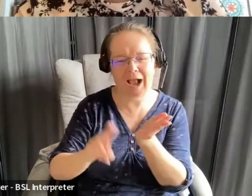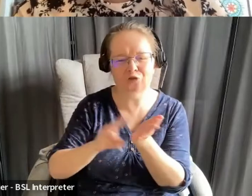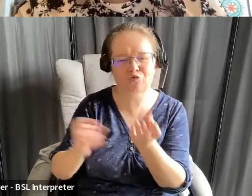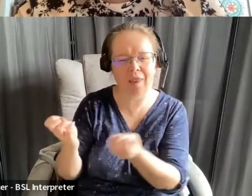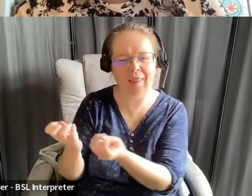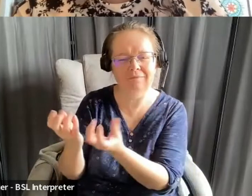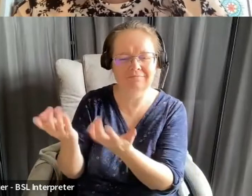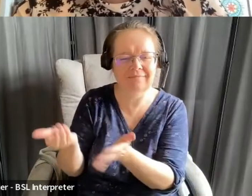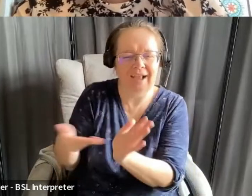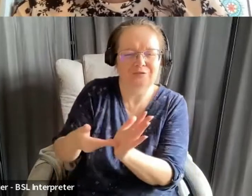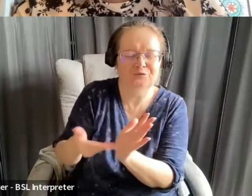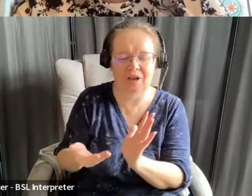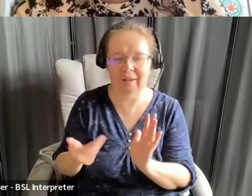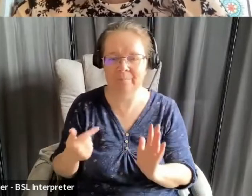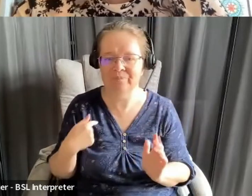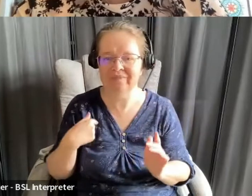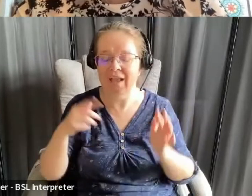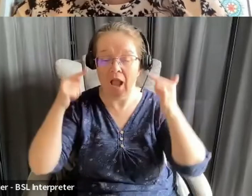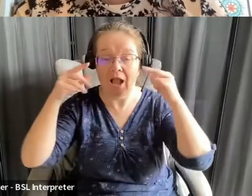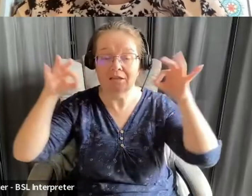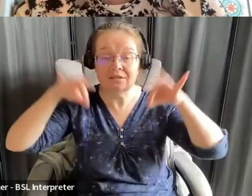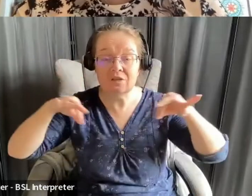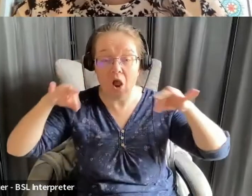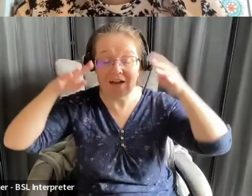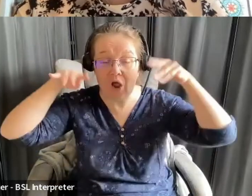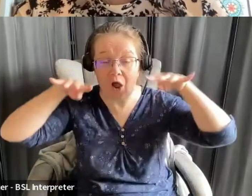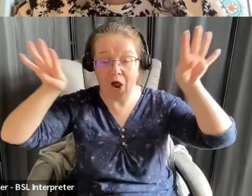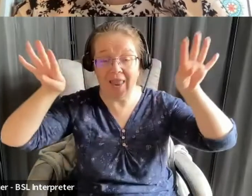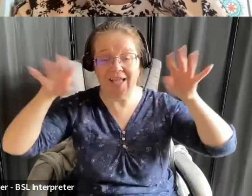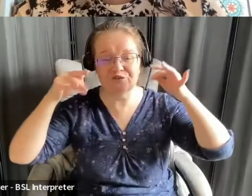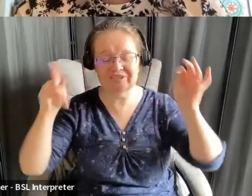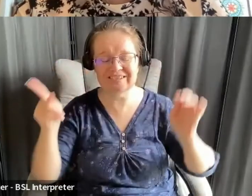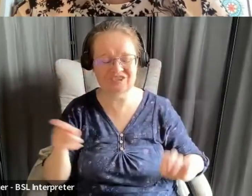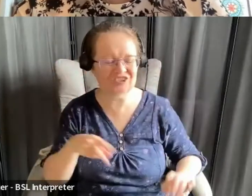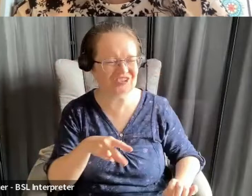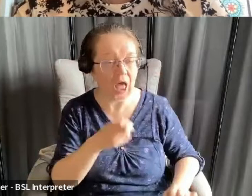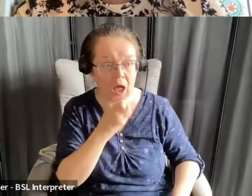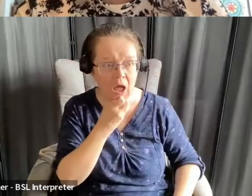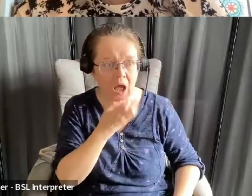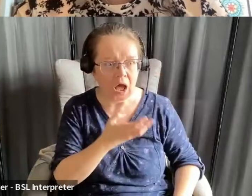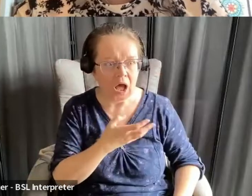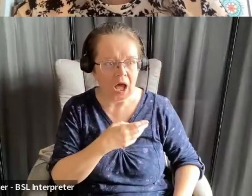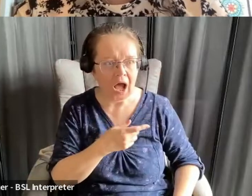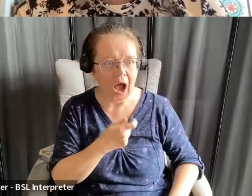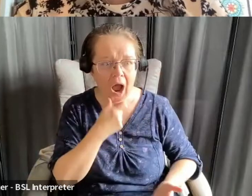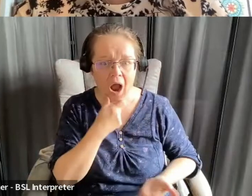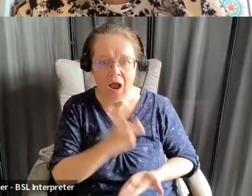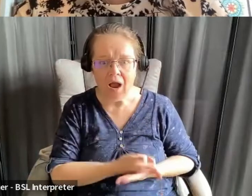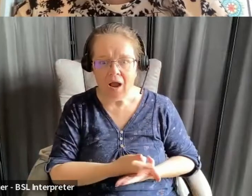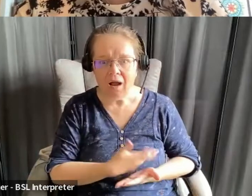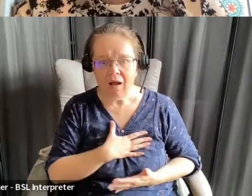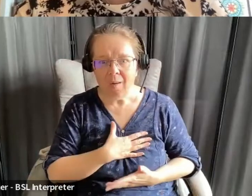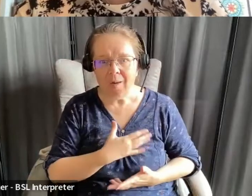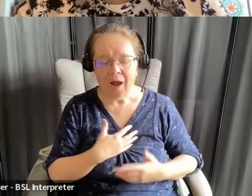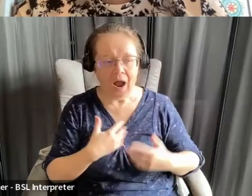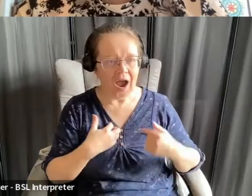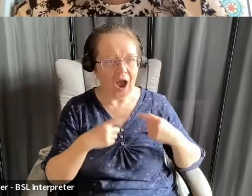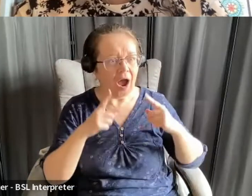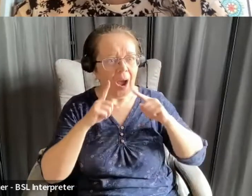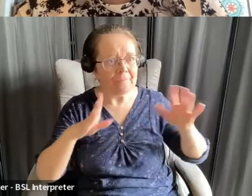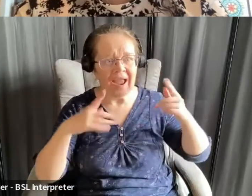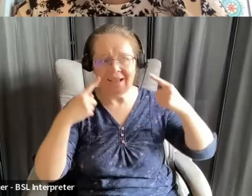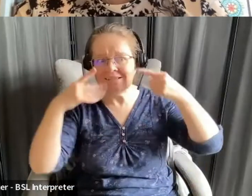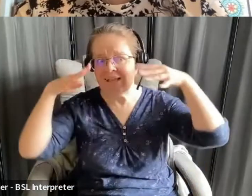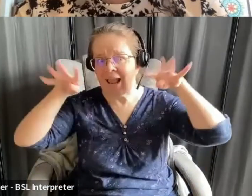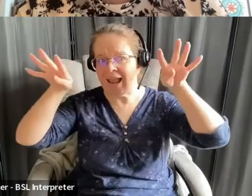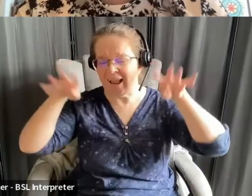And I dyed her eyelashes, and she's just like, "Oh my God." She was just so over, like, "Oh, I look amazing." I'm like, "Oh,